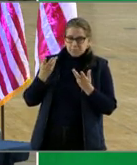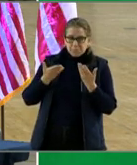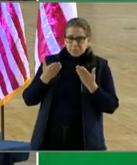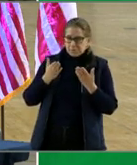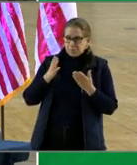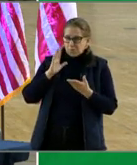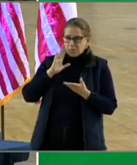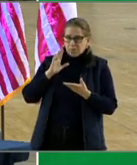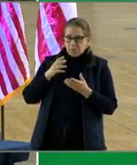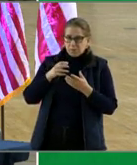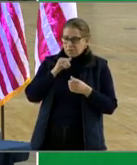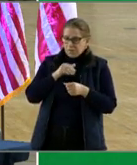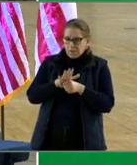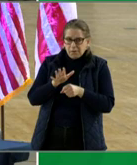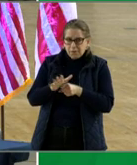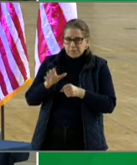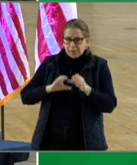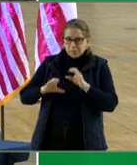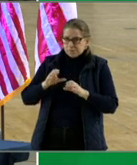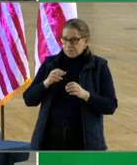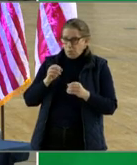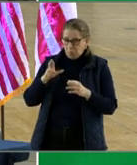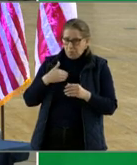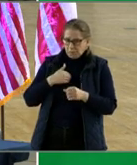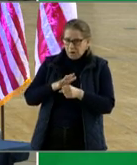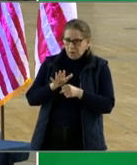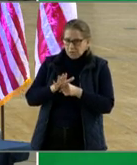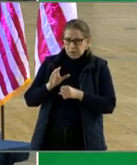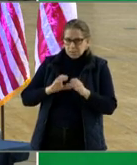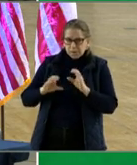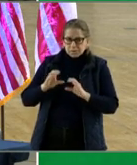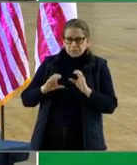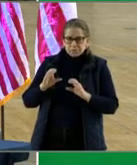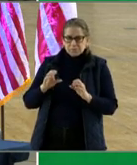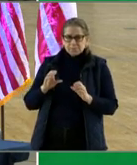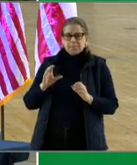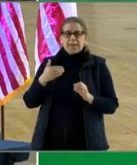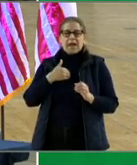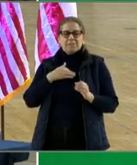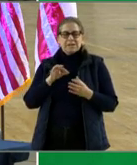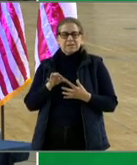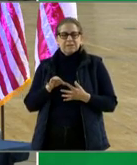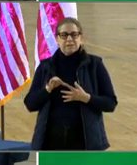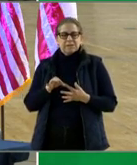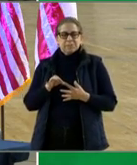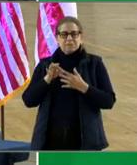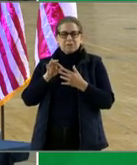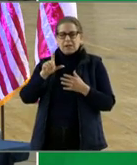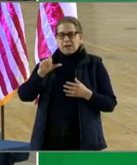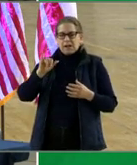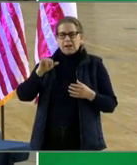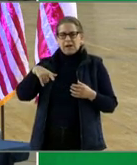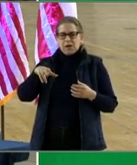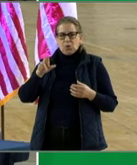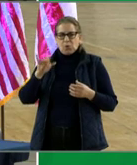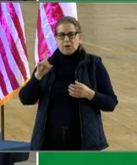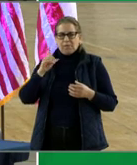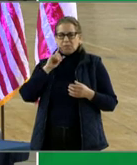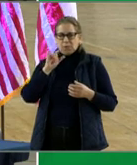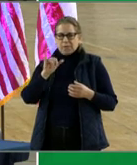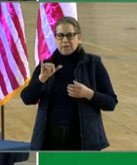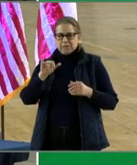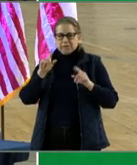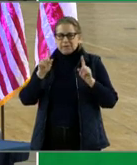necessary. Correct. So there's the liquid that's needed to run the test. So I want to explain this in a much more comprehensive way, if you'll